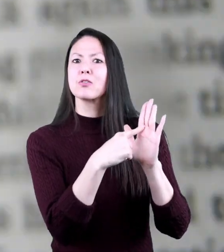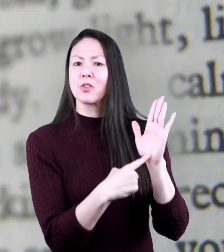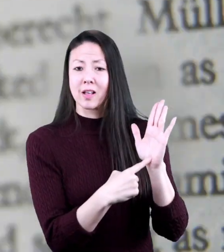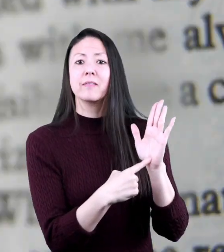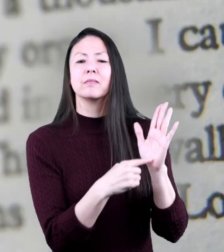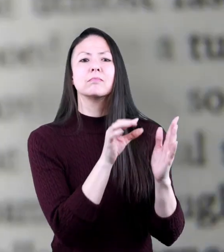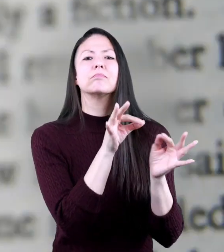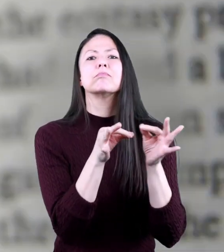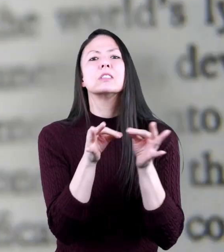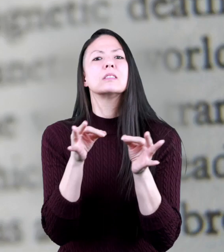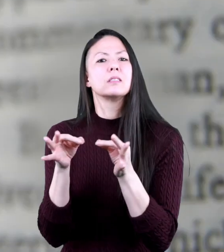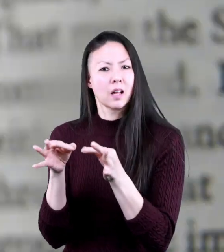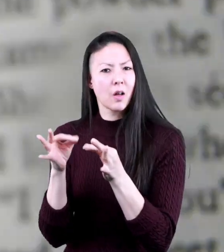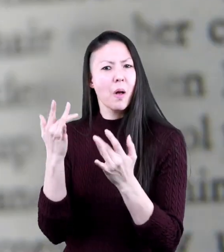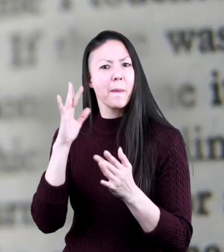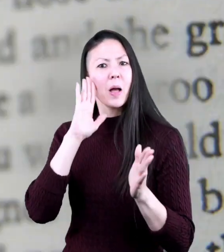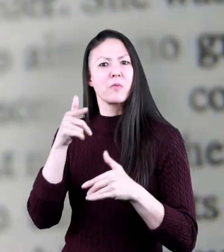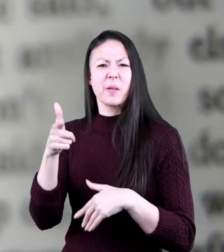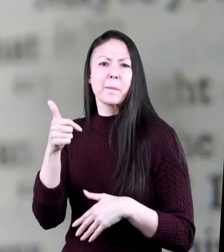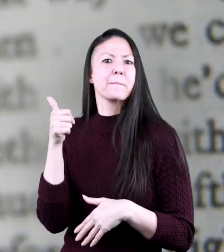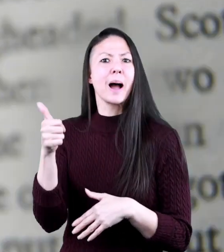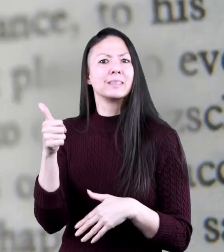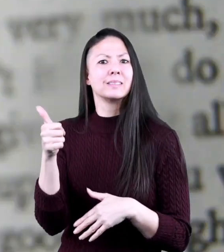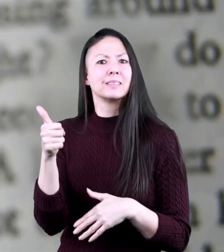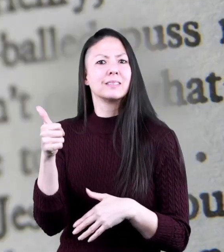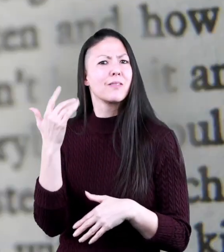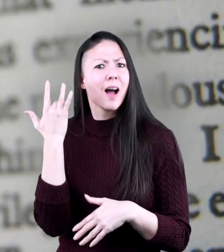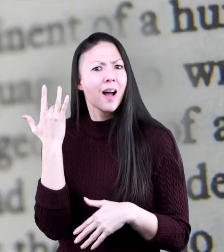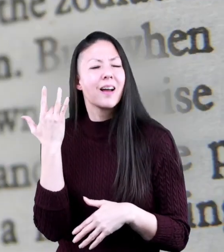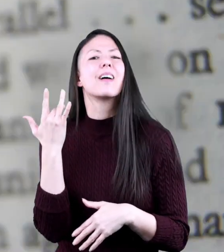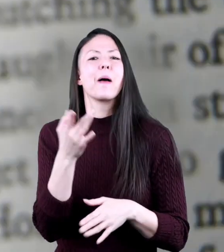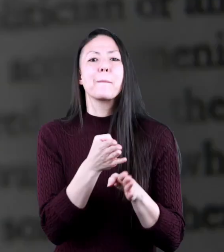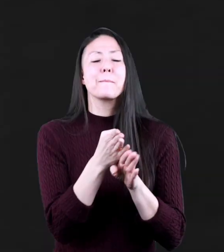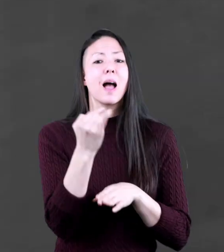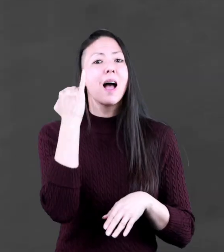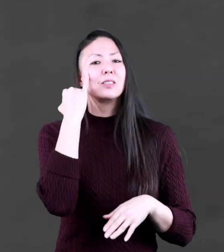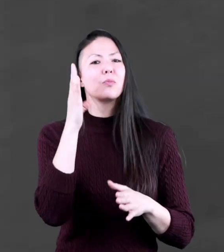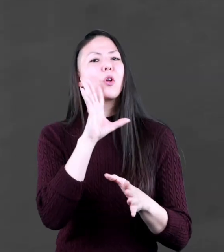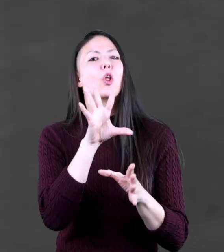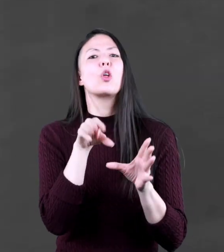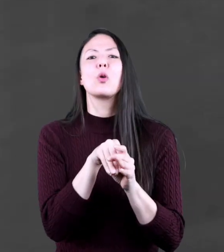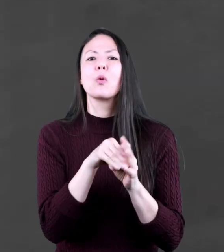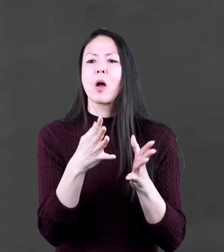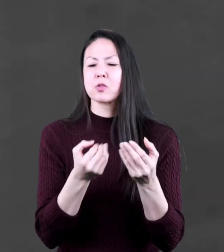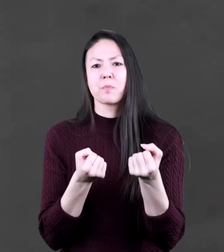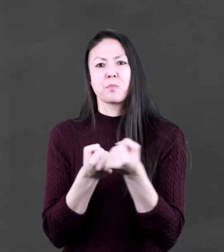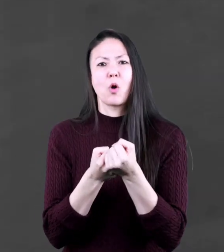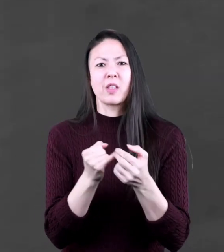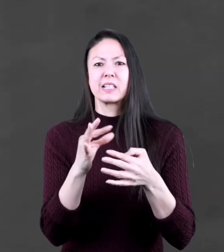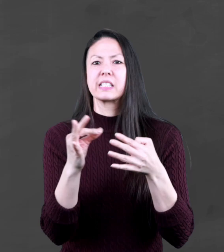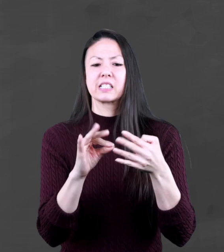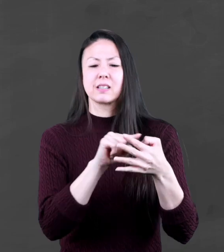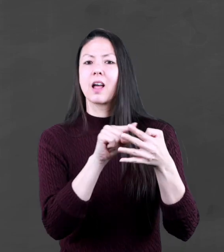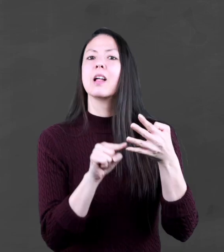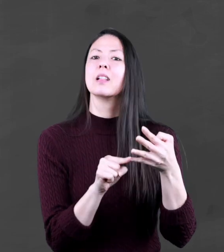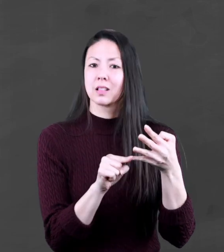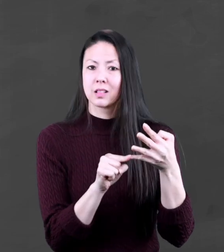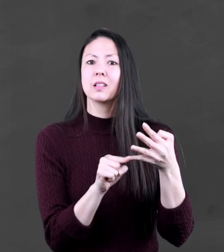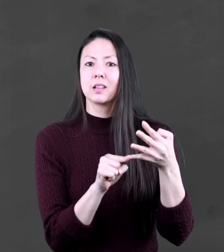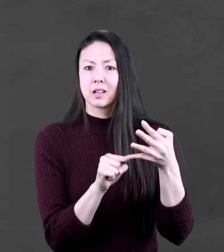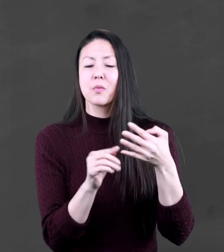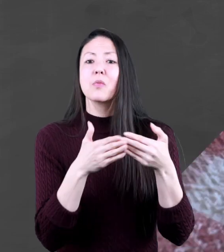of the paragraph gives details about why the bedroom was the best. Every main idea will include some